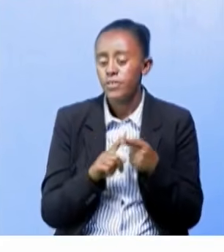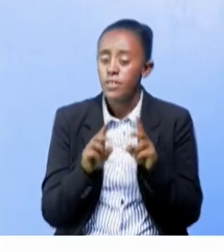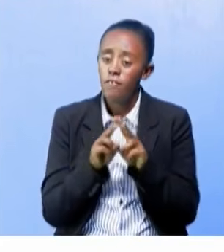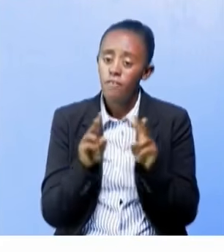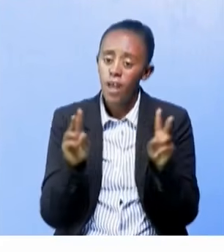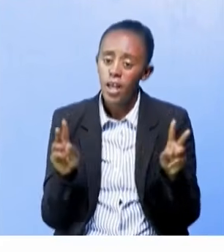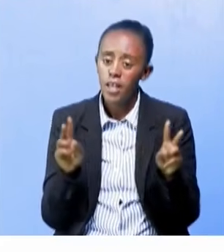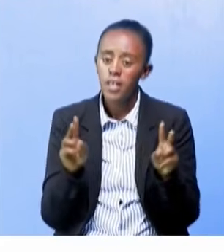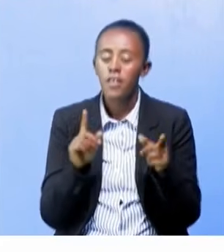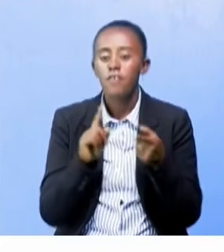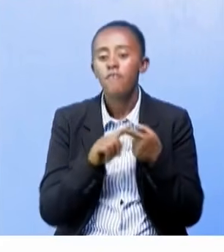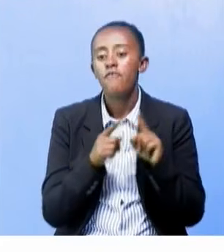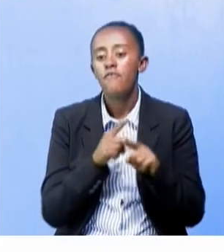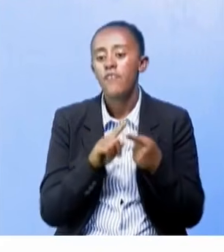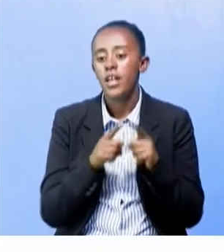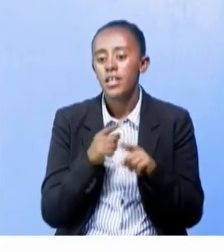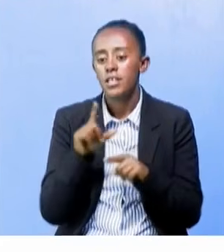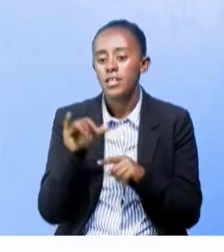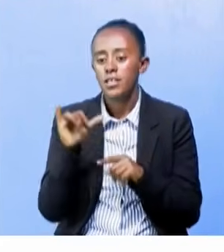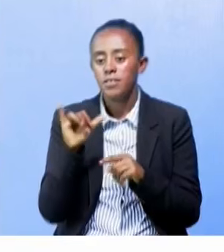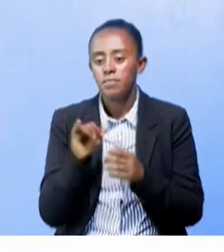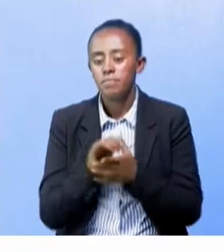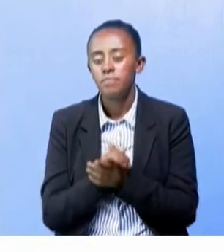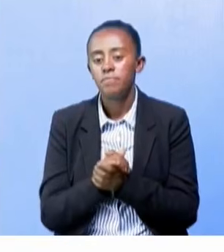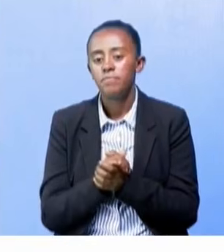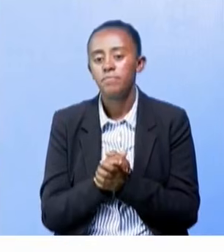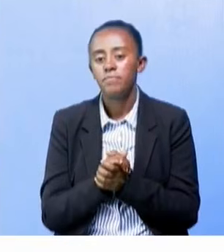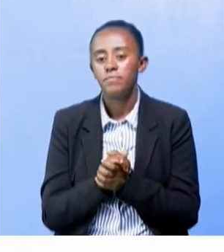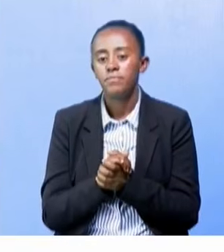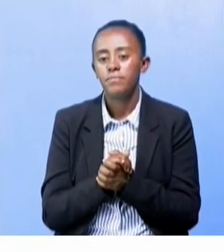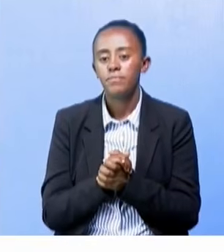Very friendly.